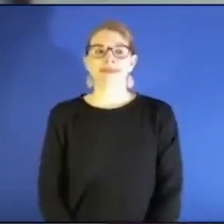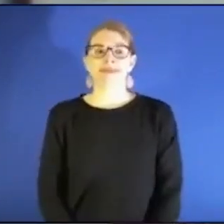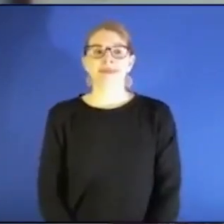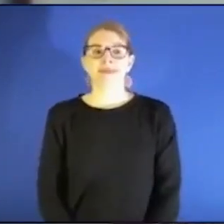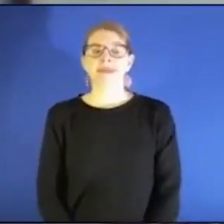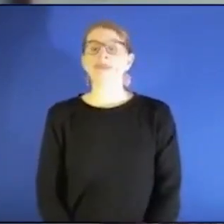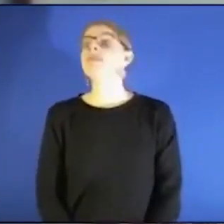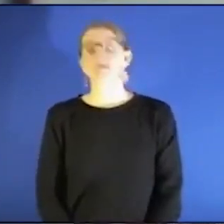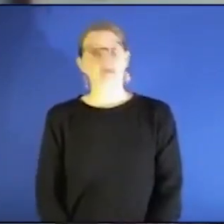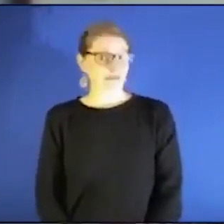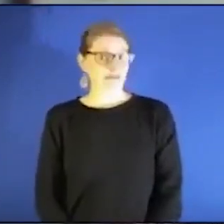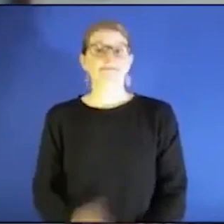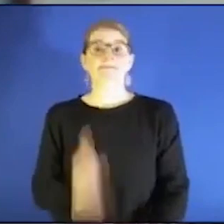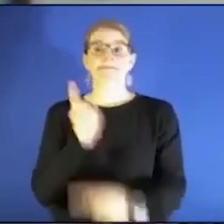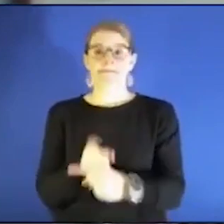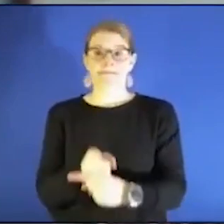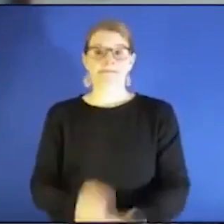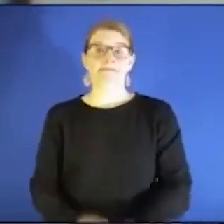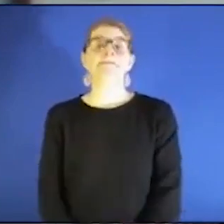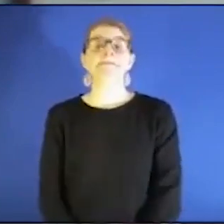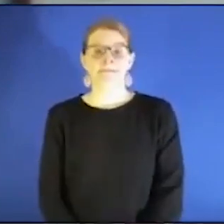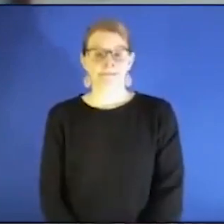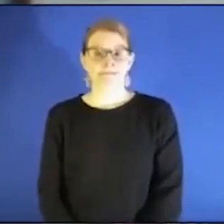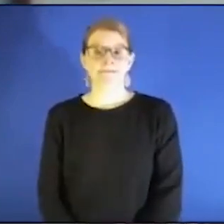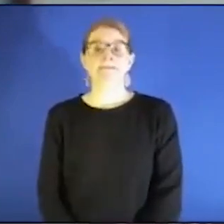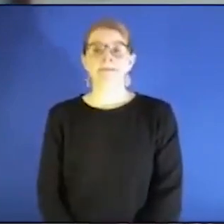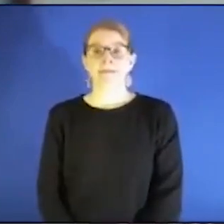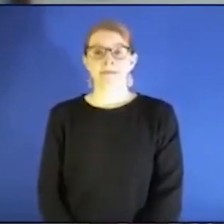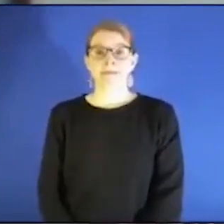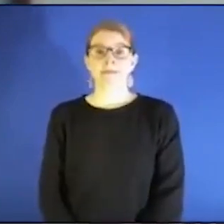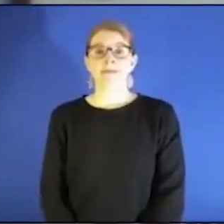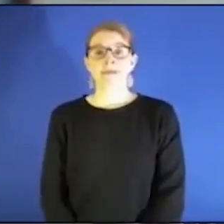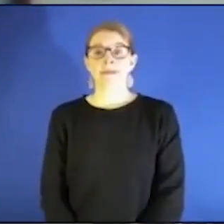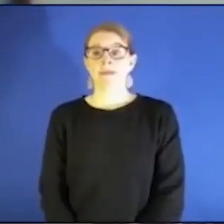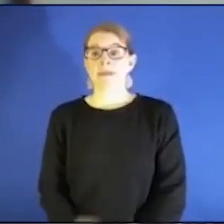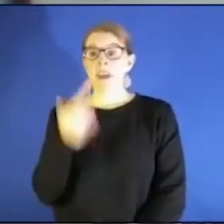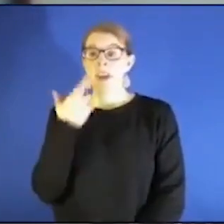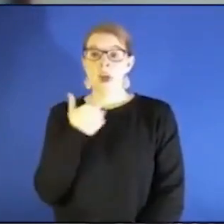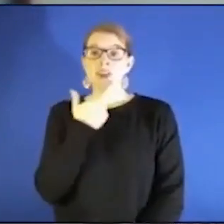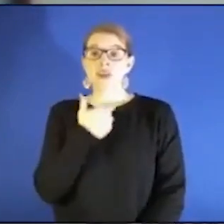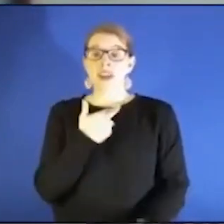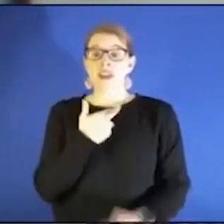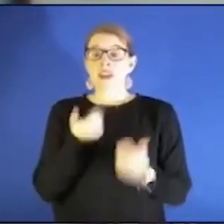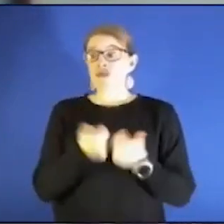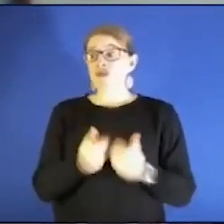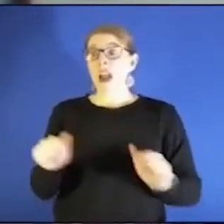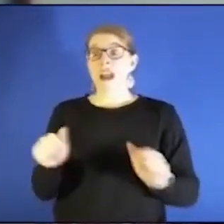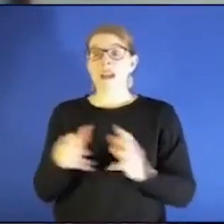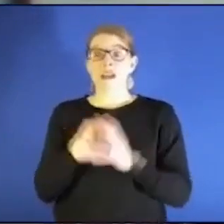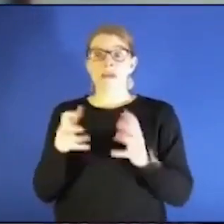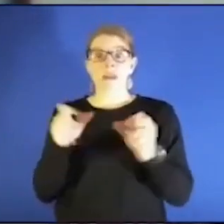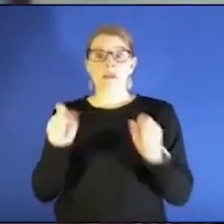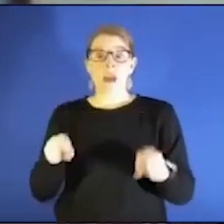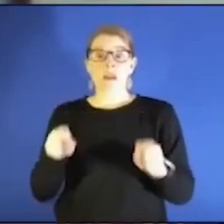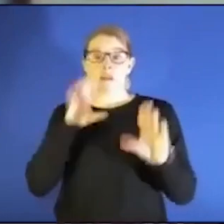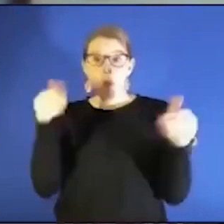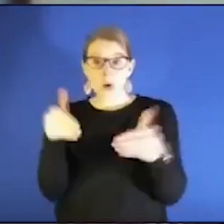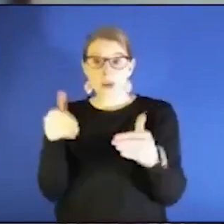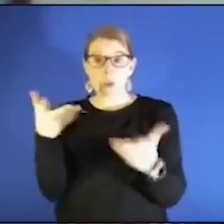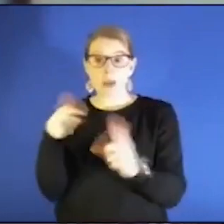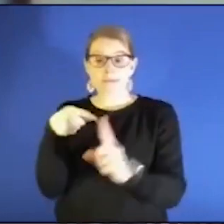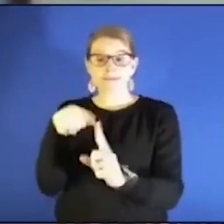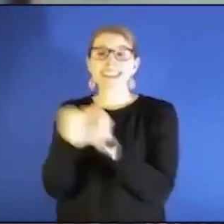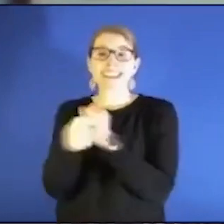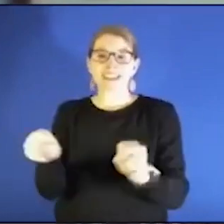Oh, absolutely. And I think restaurants have tried as best as possible to focus on safety.